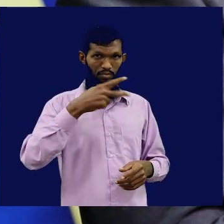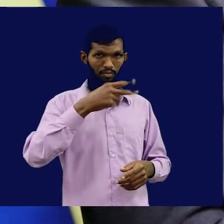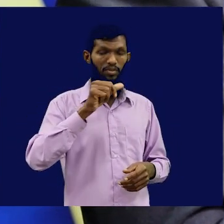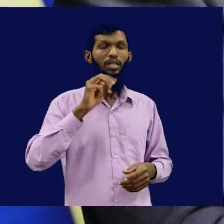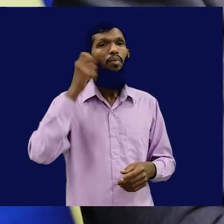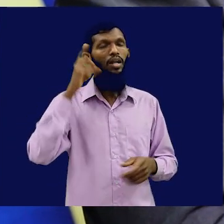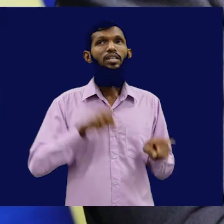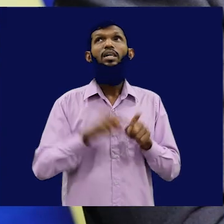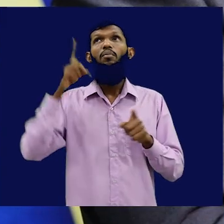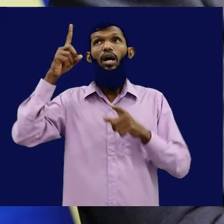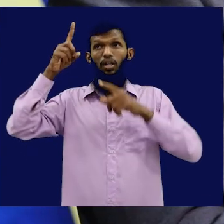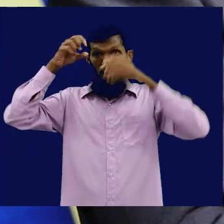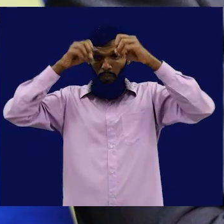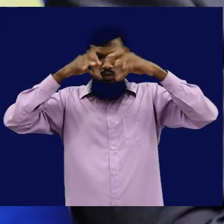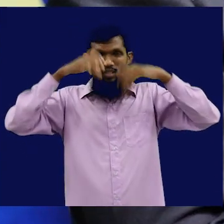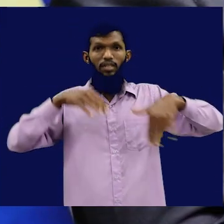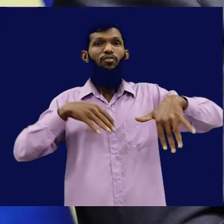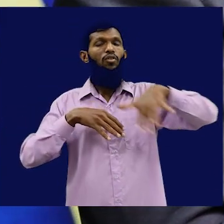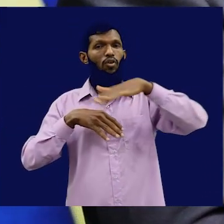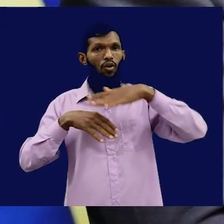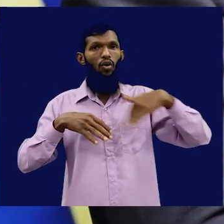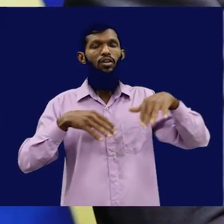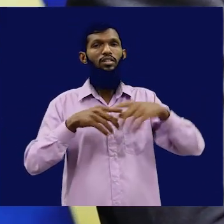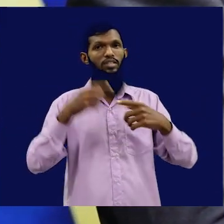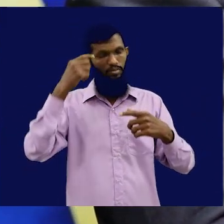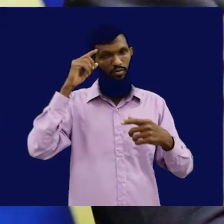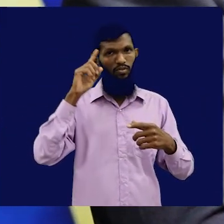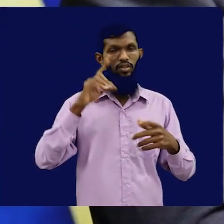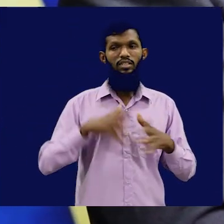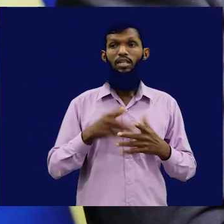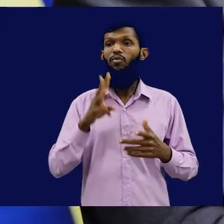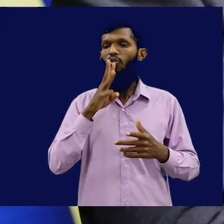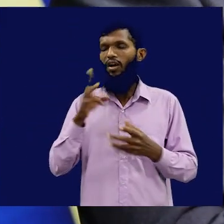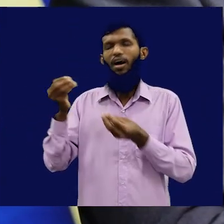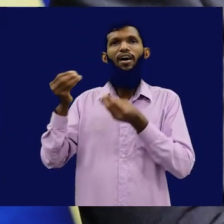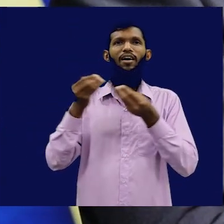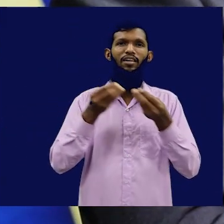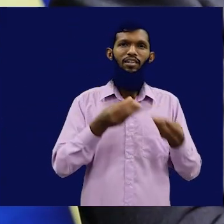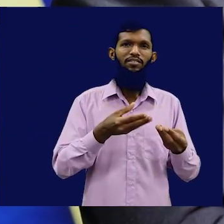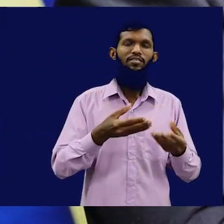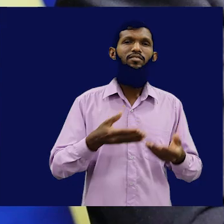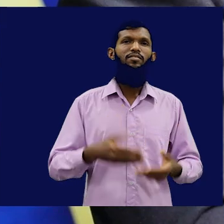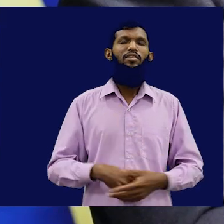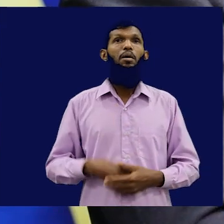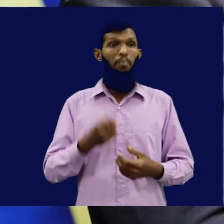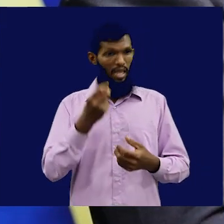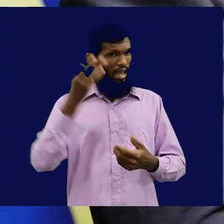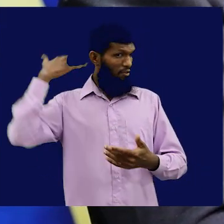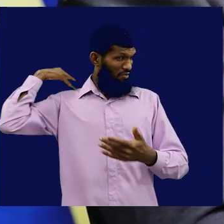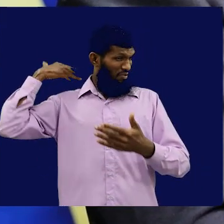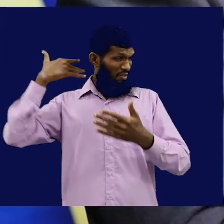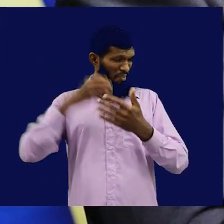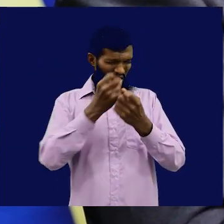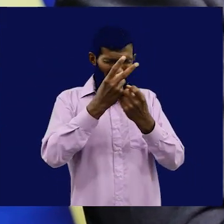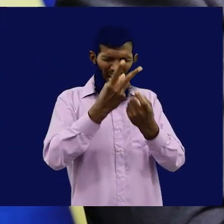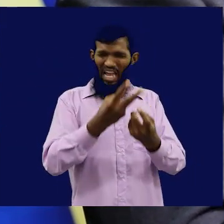he is reminded of the blessing which Allah subhanahu wa ta'ala has bestowed upon humankind in the form of this blessed water,